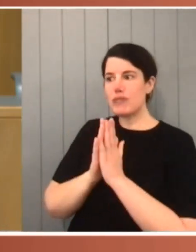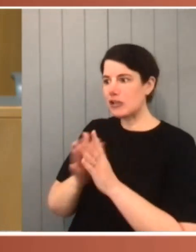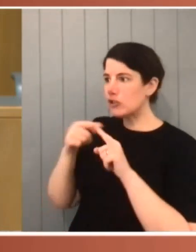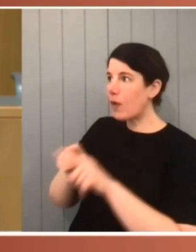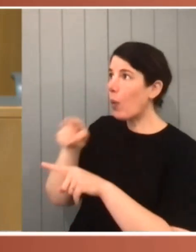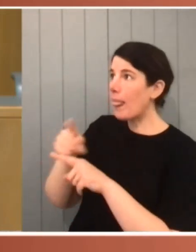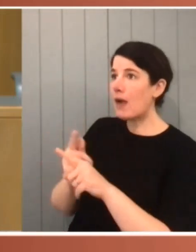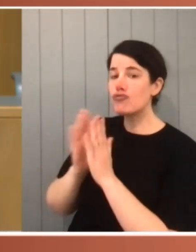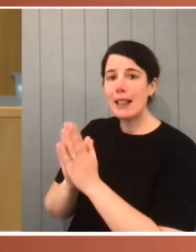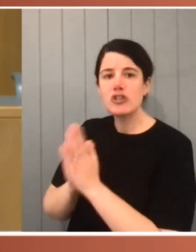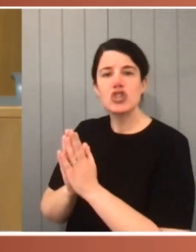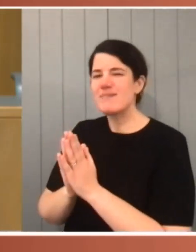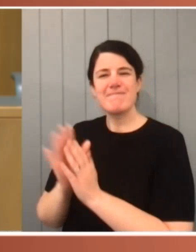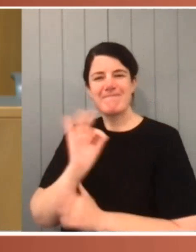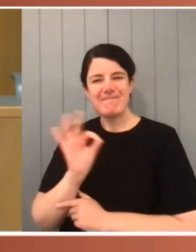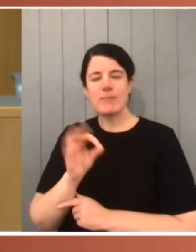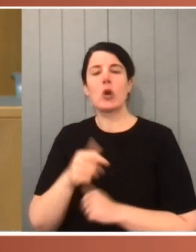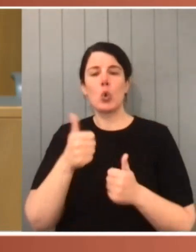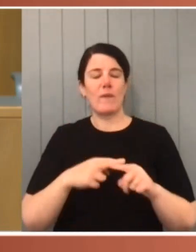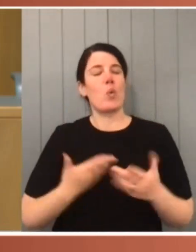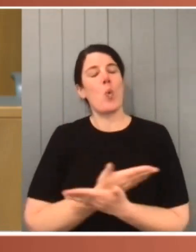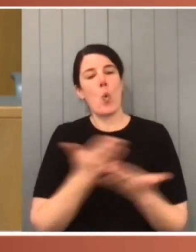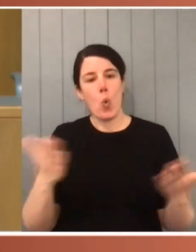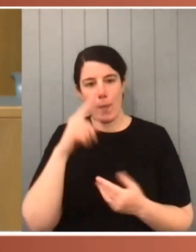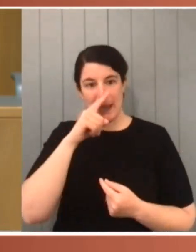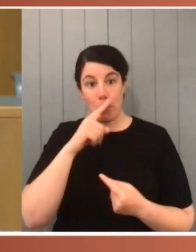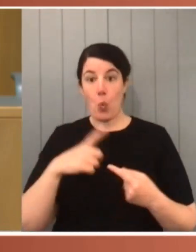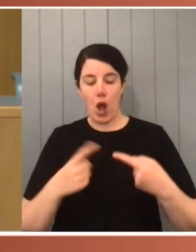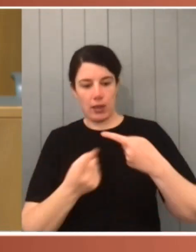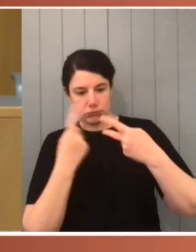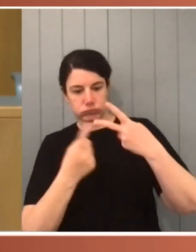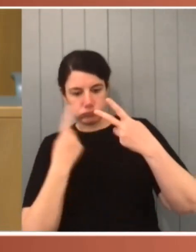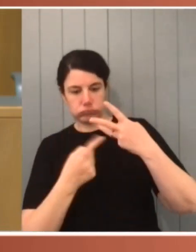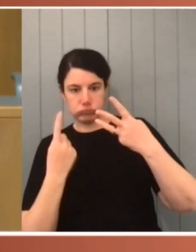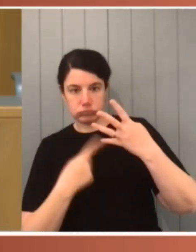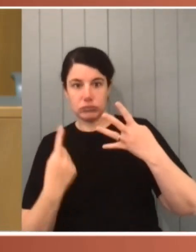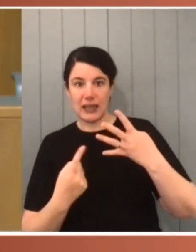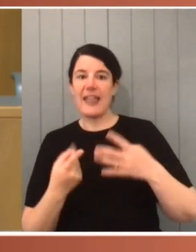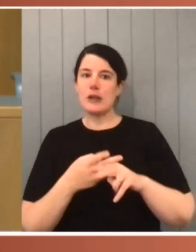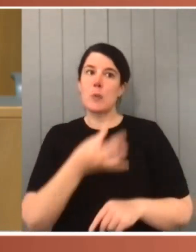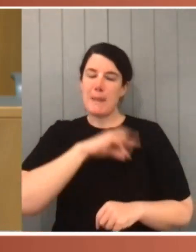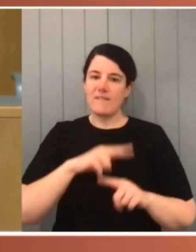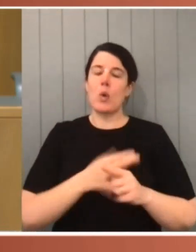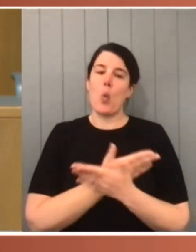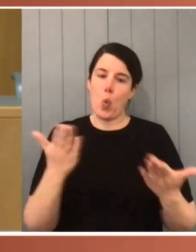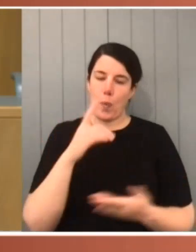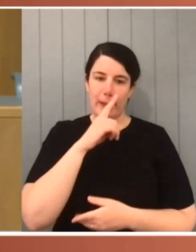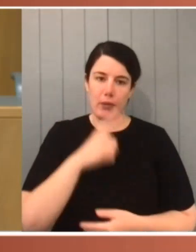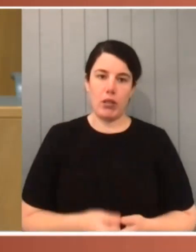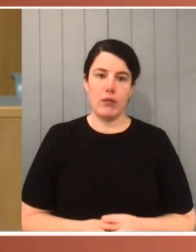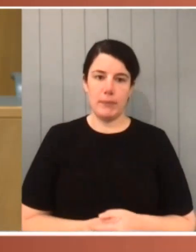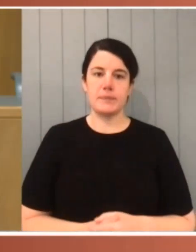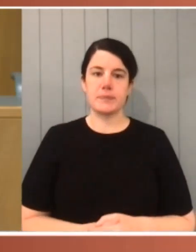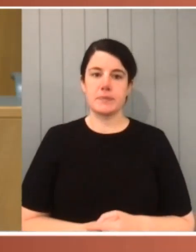whole, because X and Y and Z reasons, and these reasons need to be public. And I think that is the right approach to public